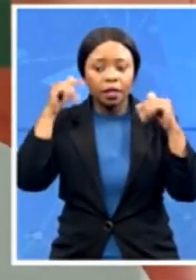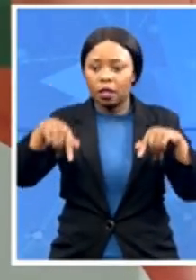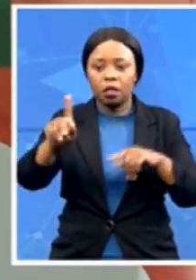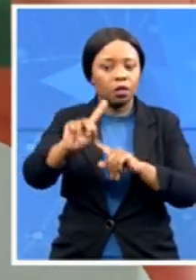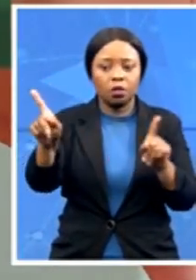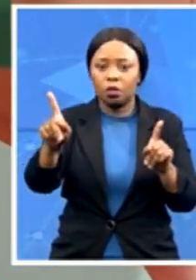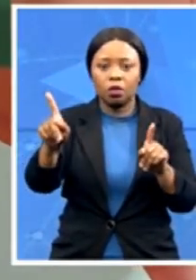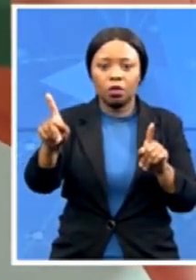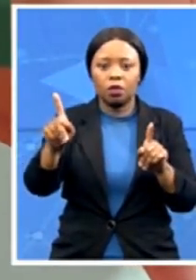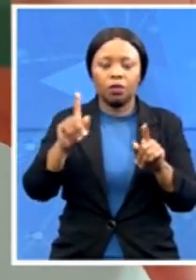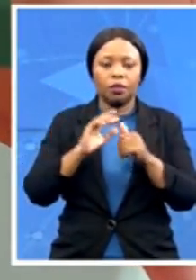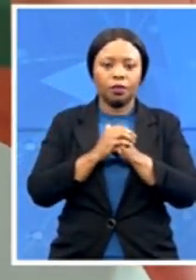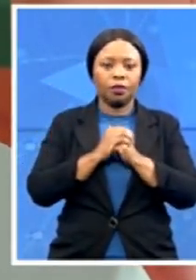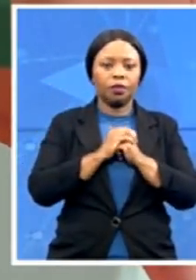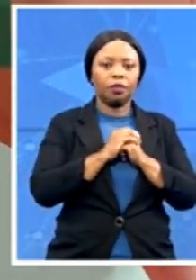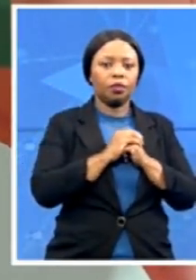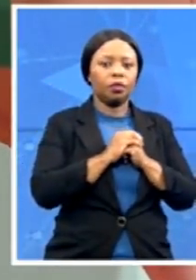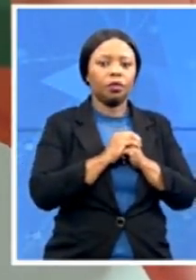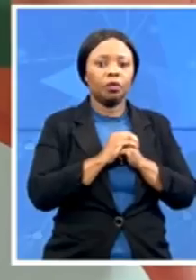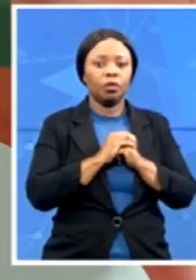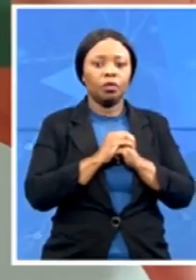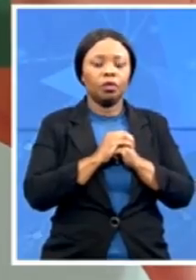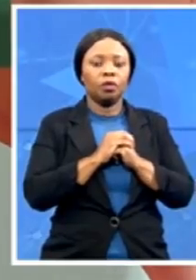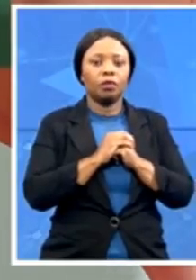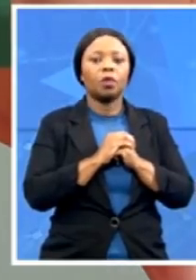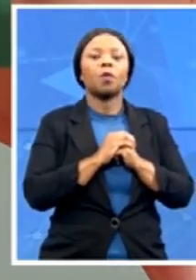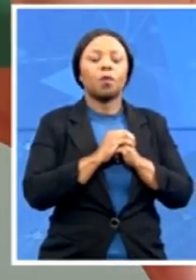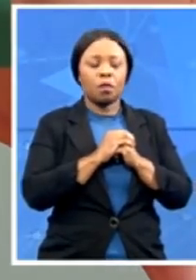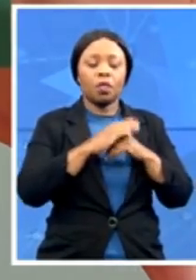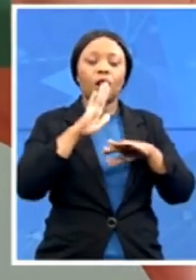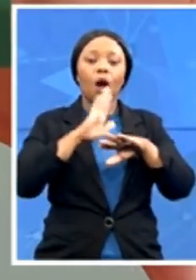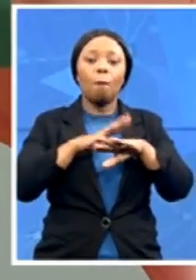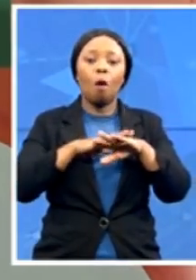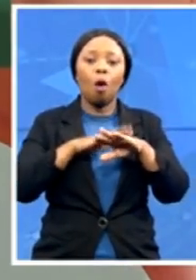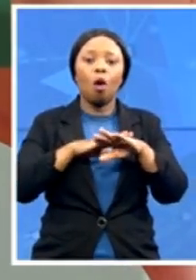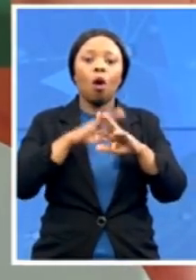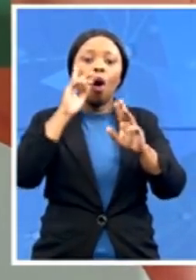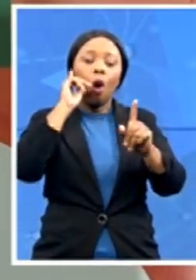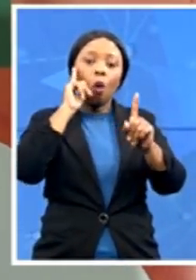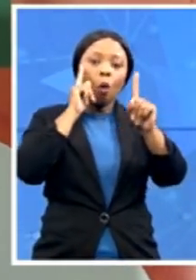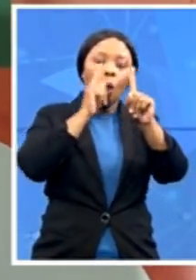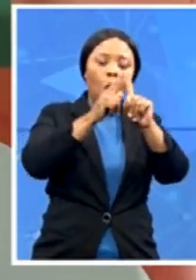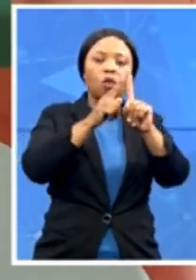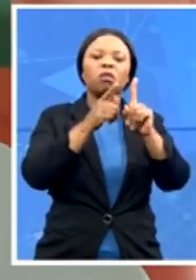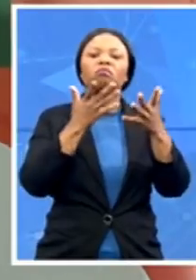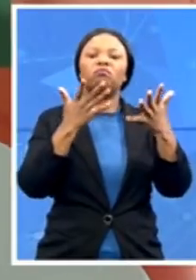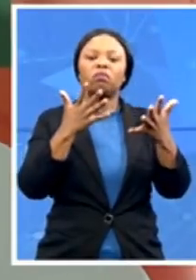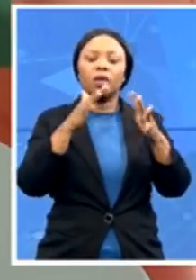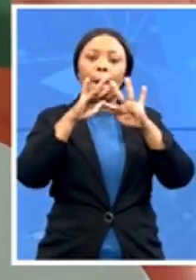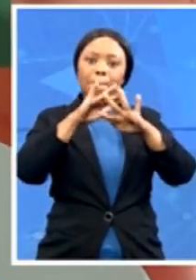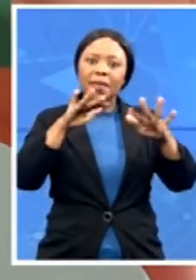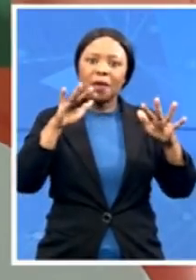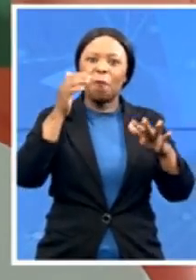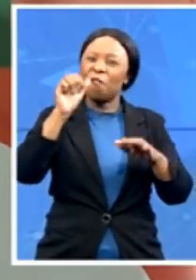Further to our goal of putting people first, the UDM will strive to work with